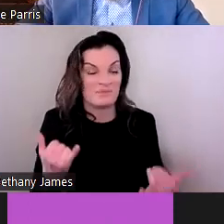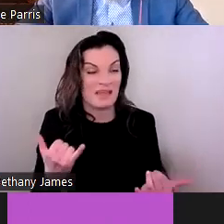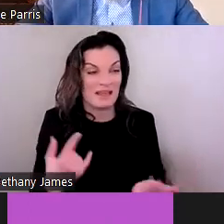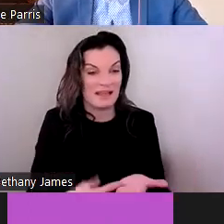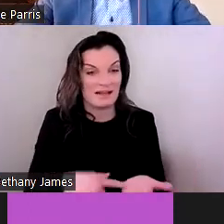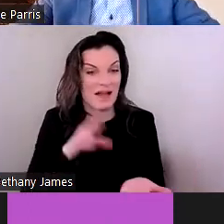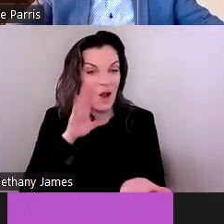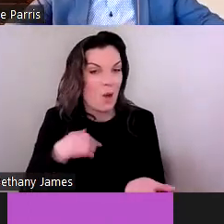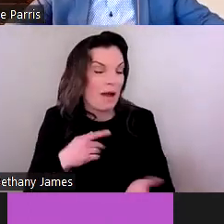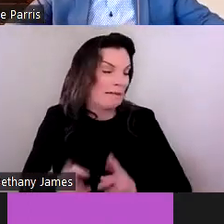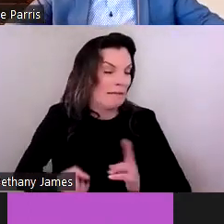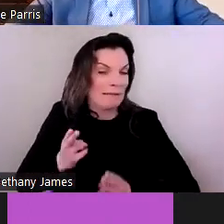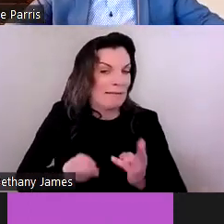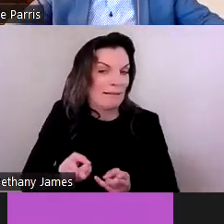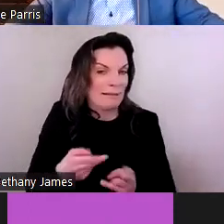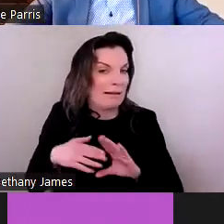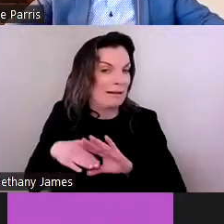very quickly, but I